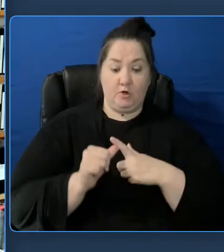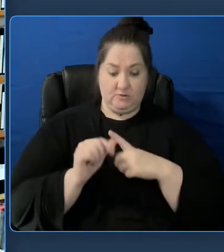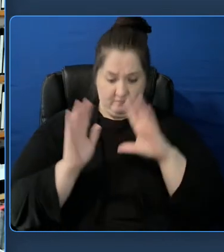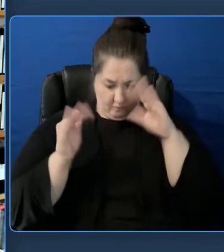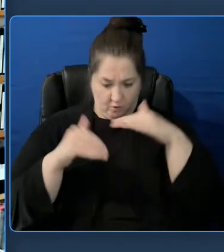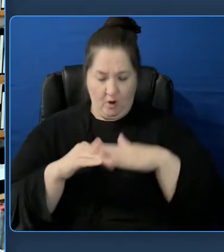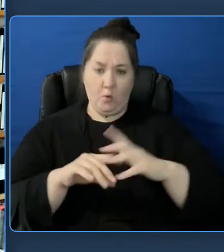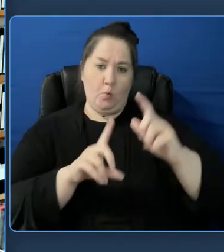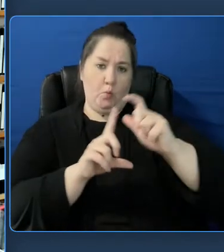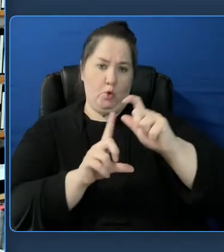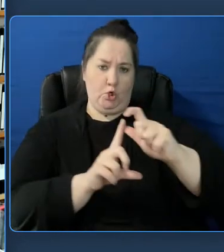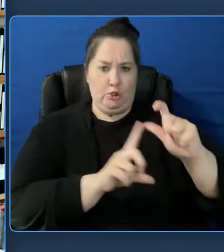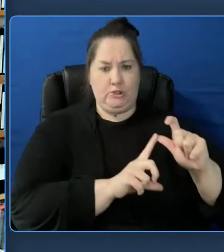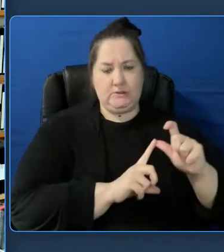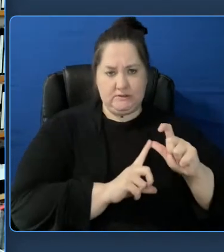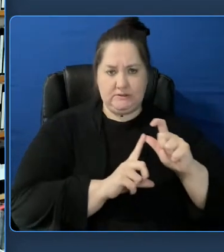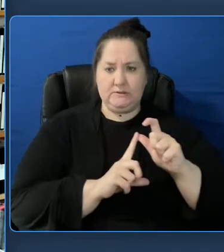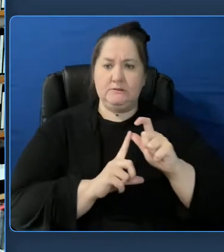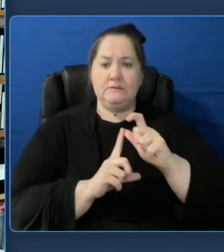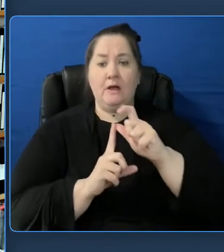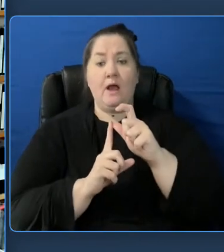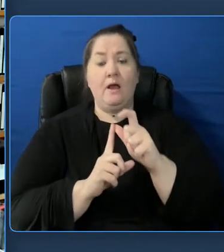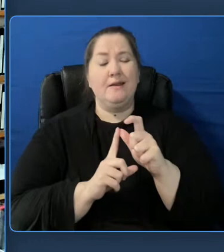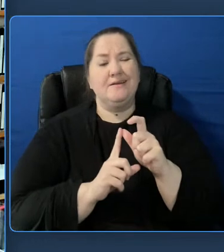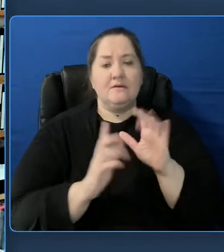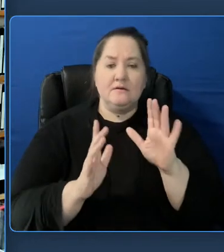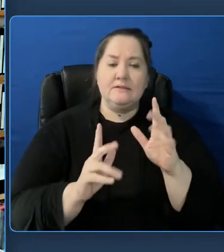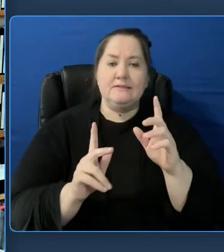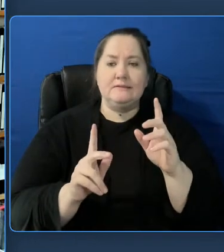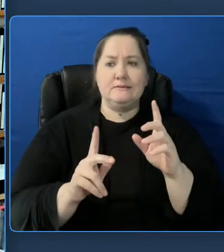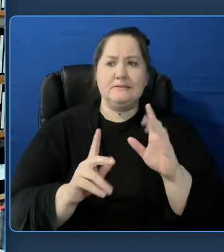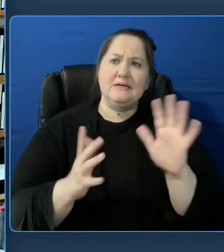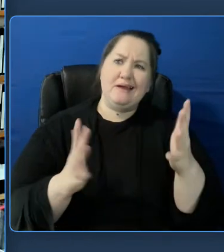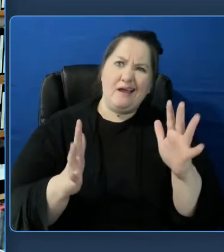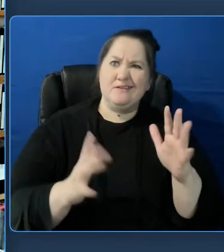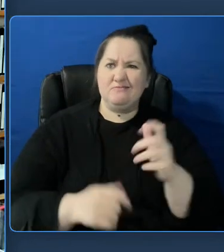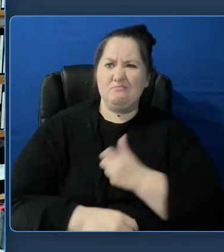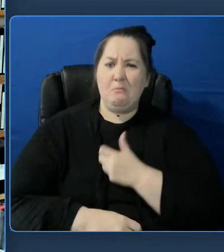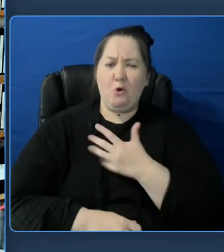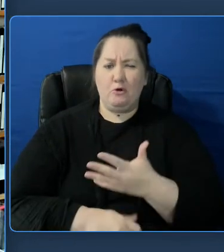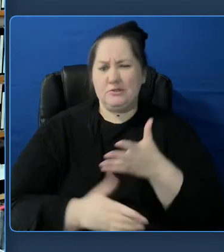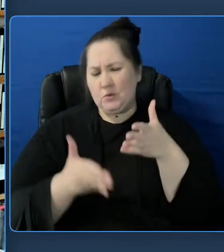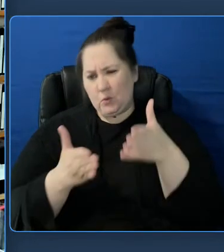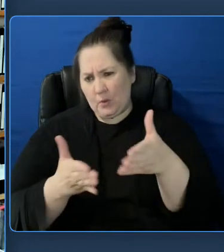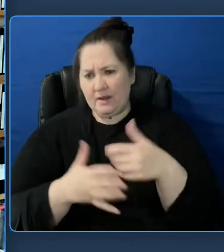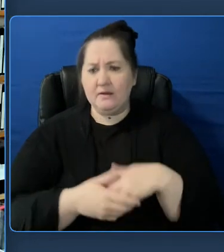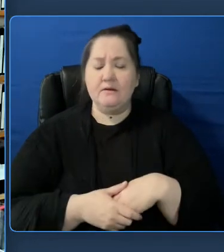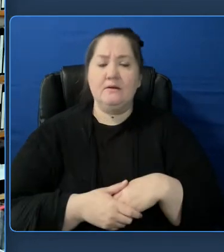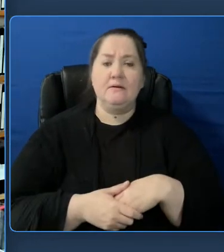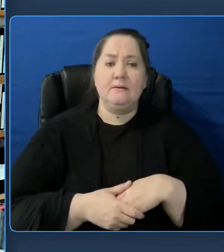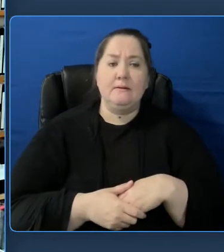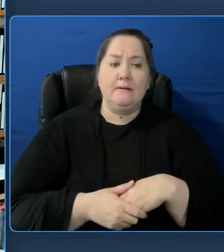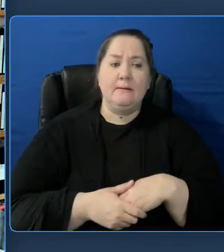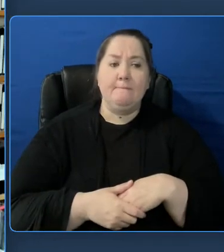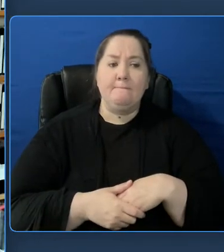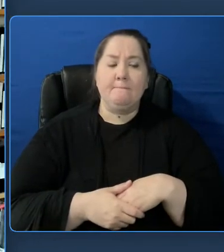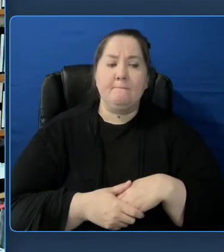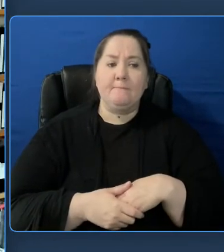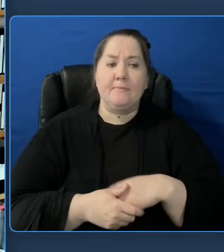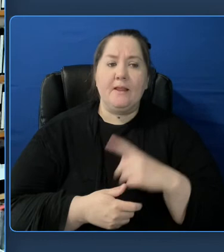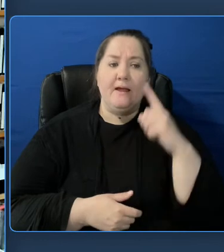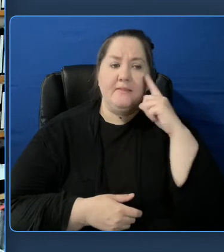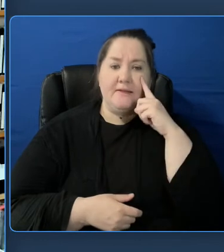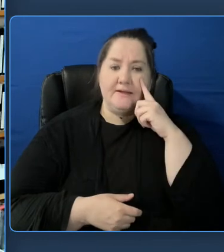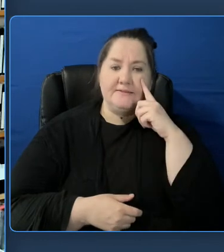words. And I narrow that, actually. It's a kind of poetry in a way. In fact, I think of it